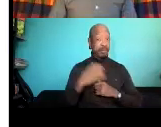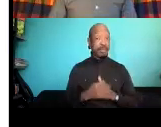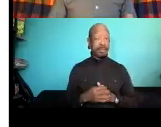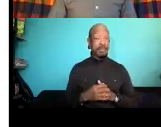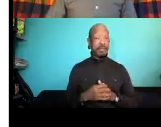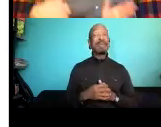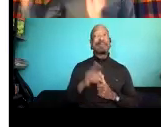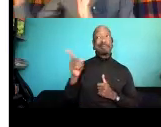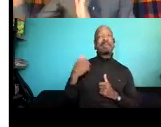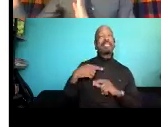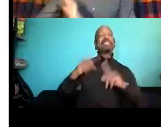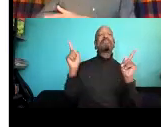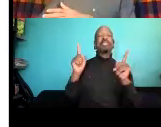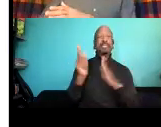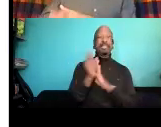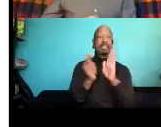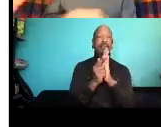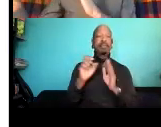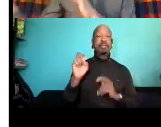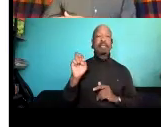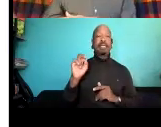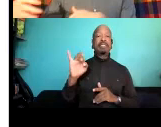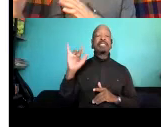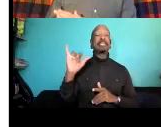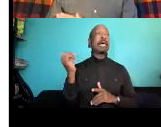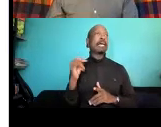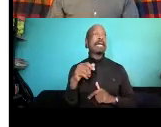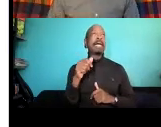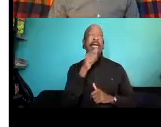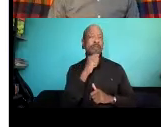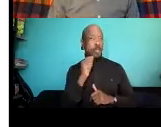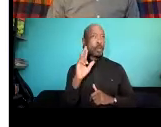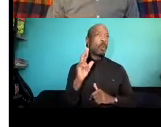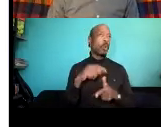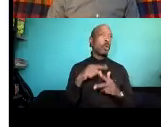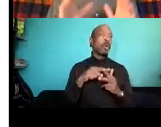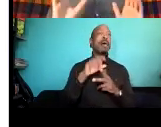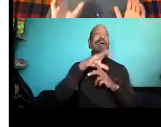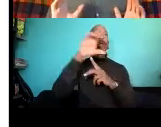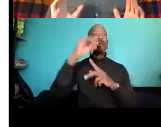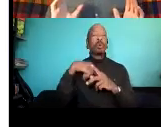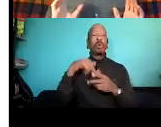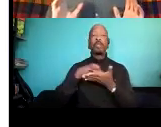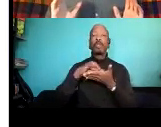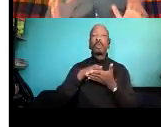California has different legal entities than, say, Arizona or Colorado or New York. And so